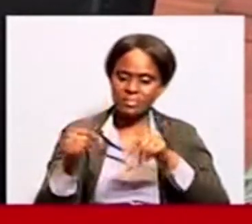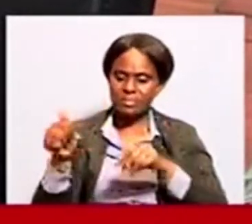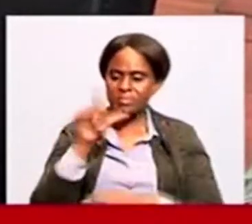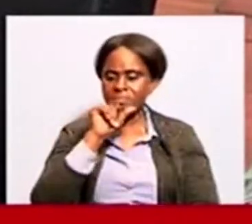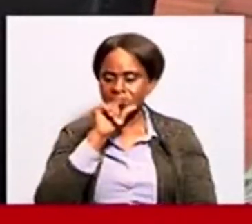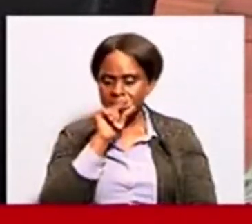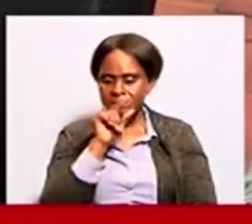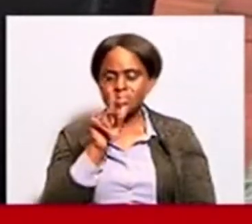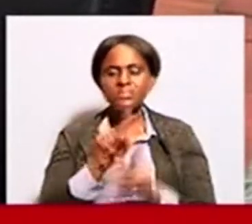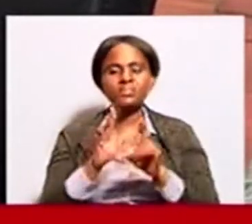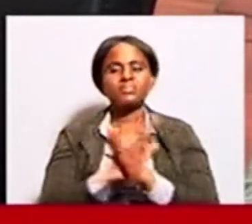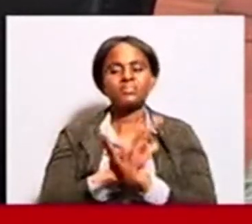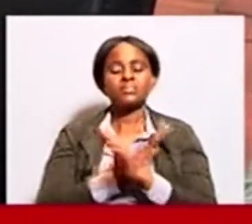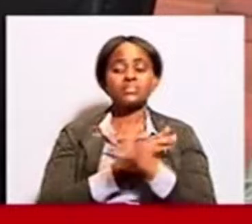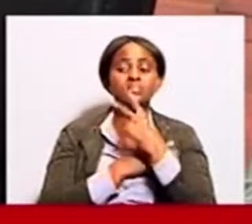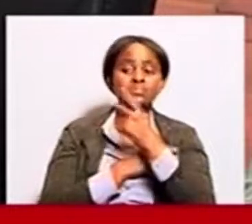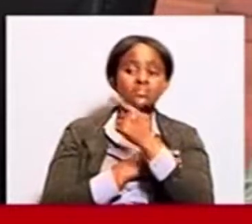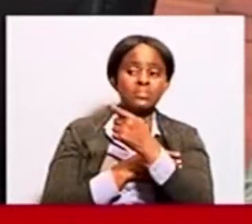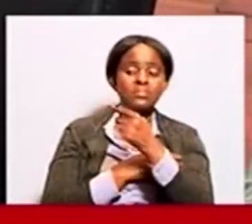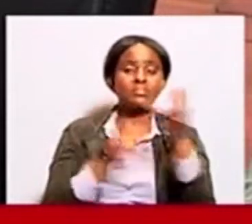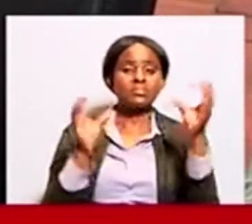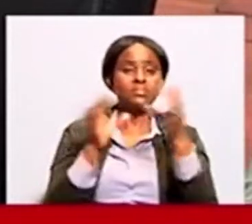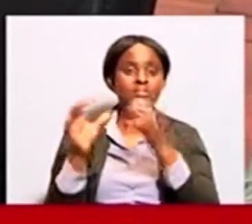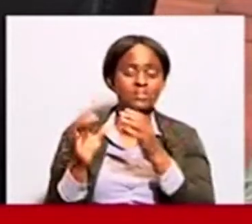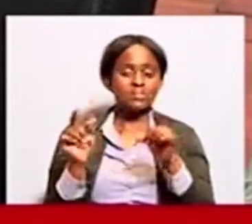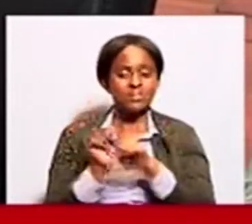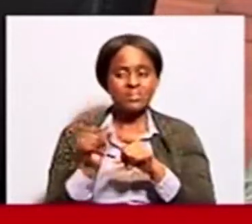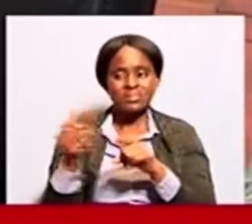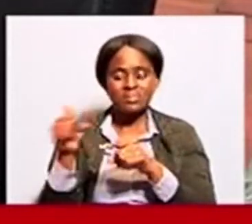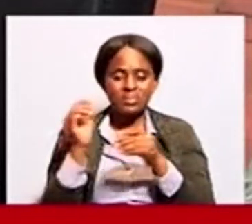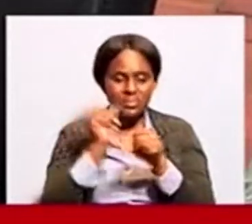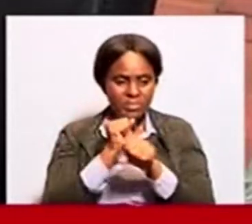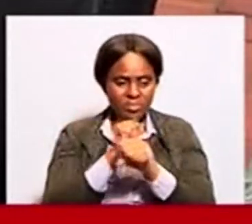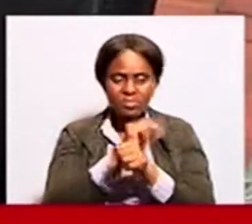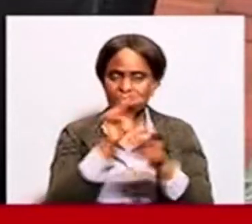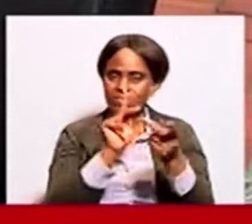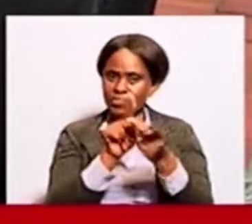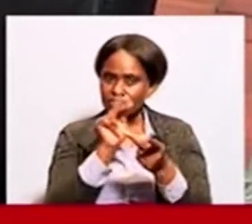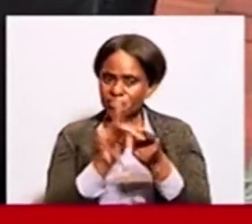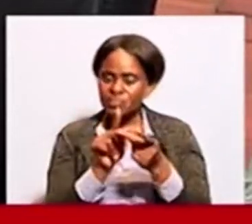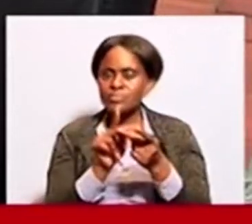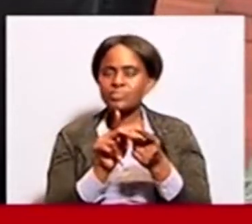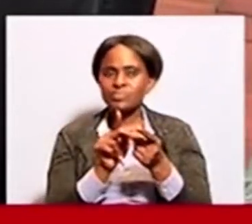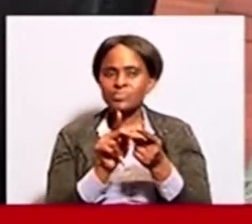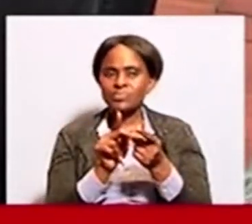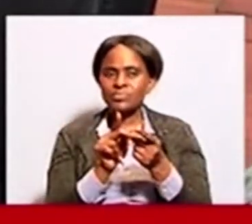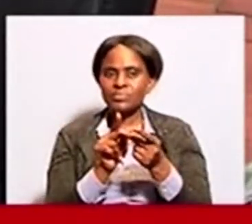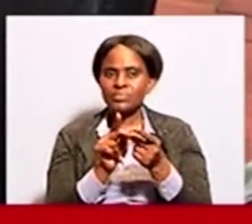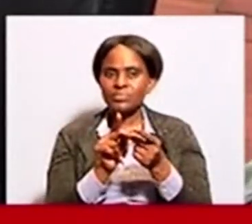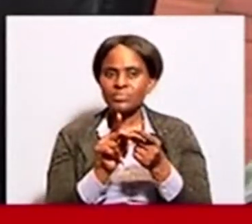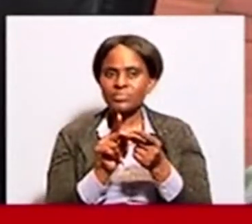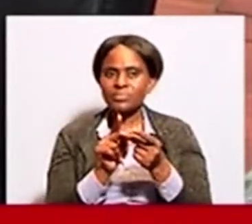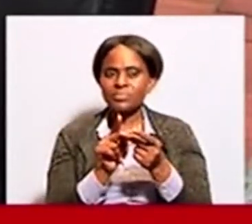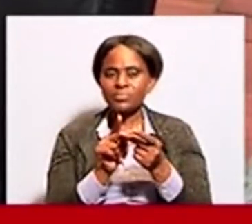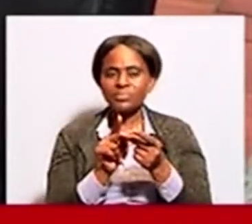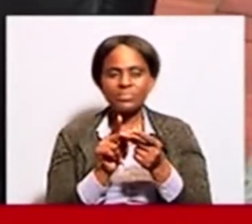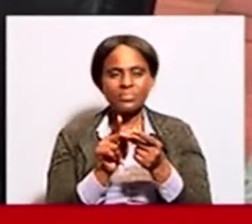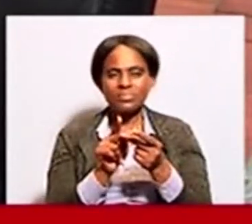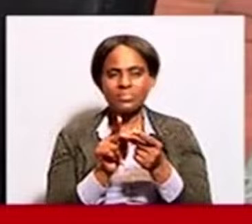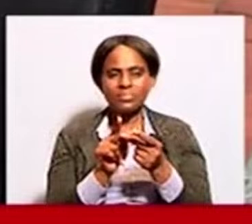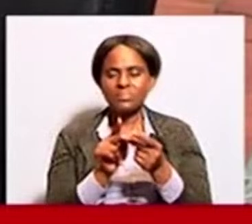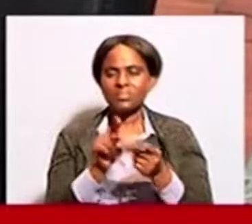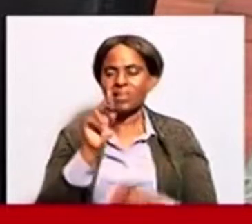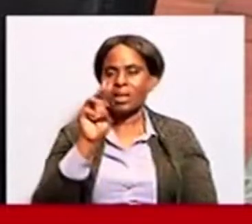Livingston, the people of Zambia, they are looking at these councils. Are they delivering accordingly? So,